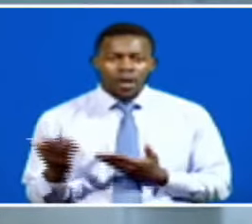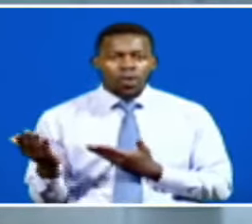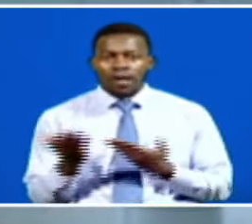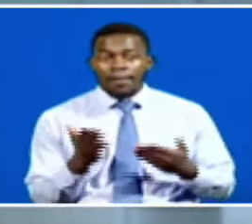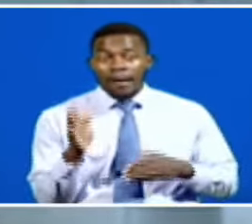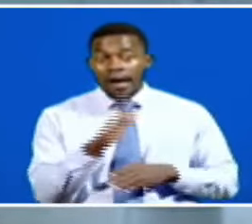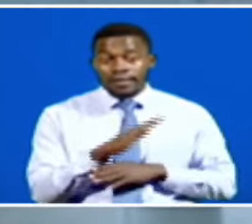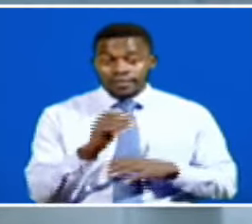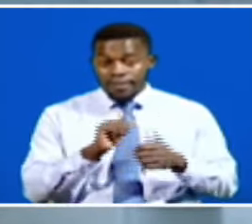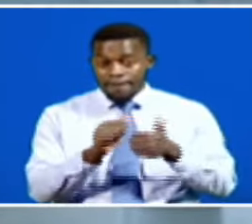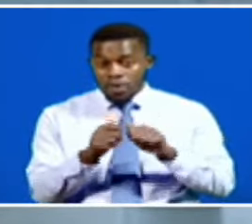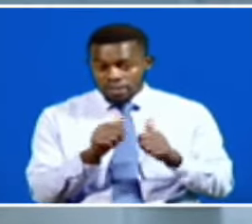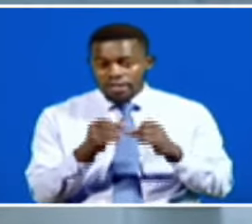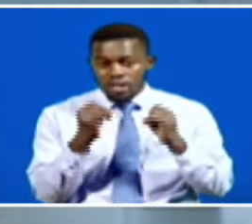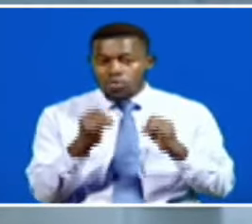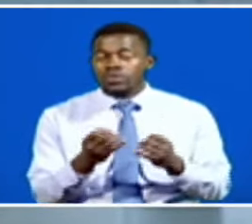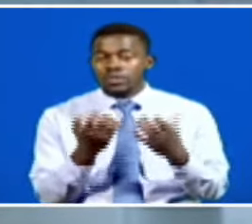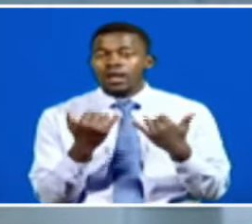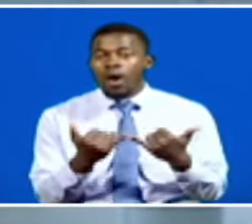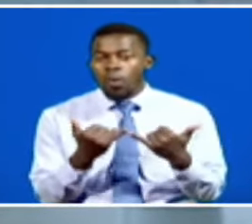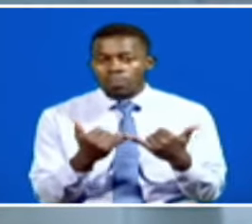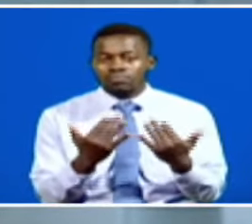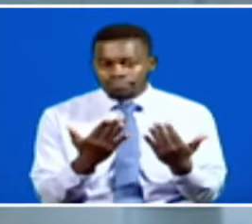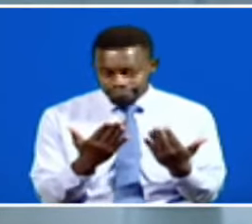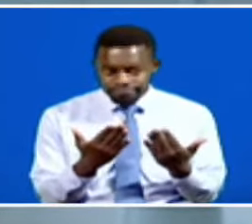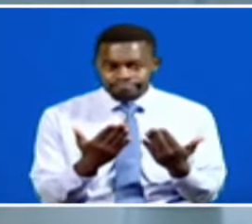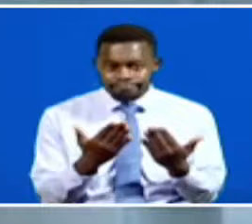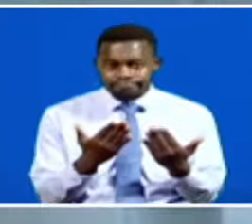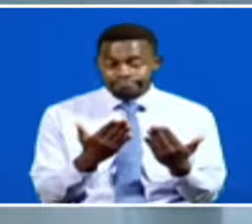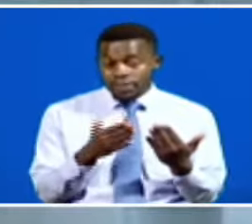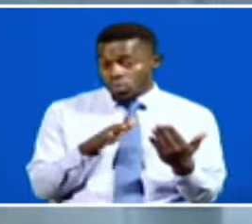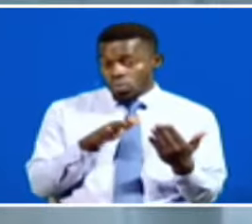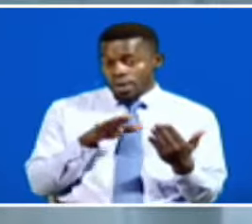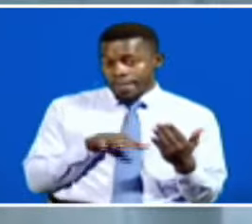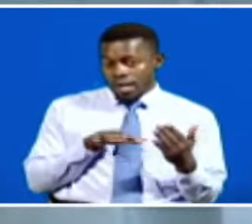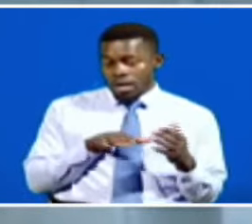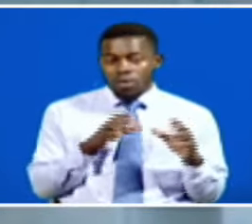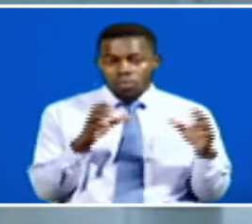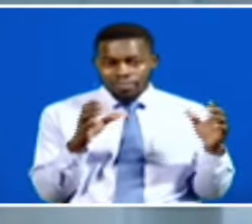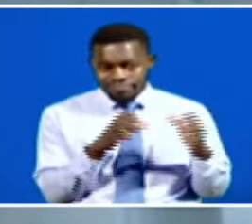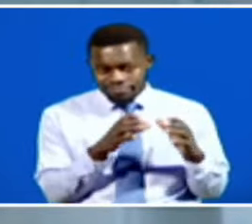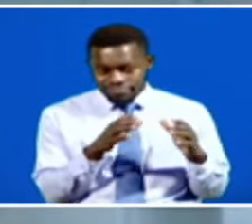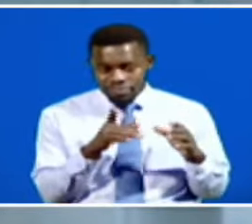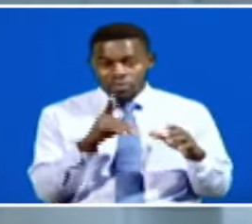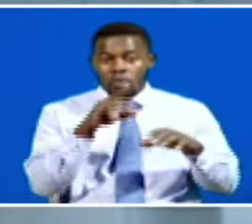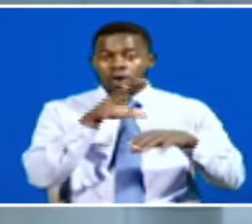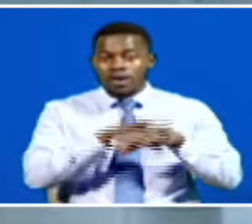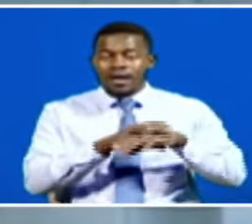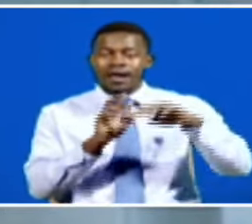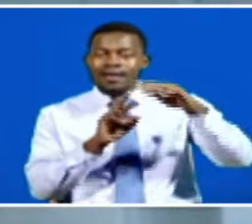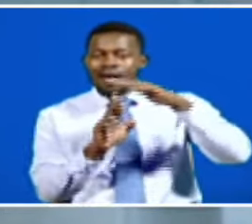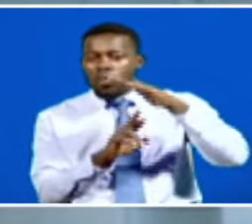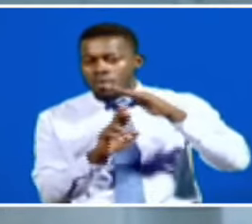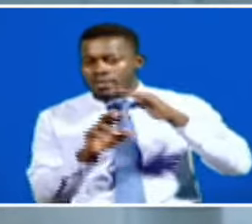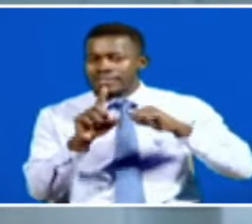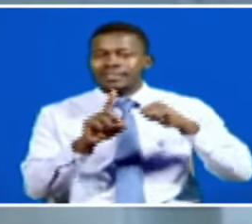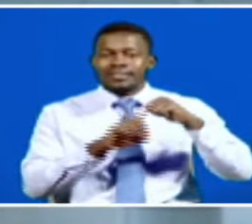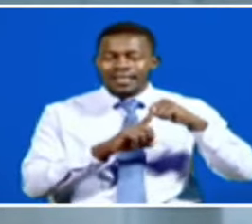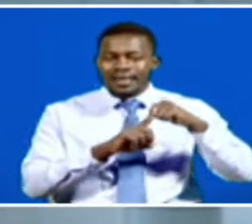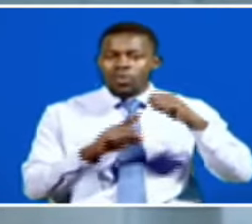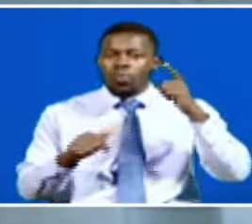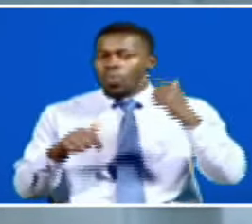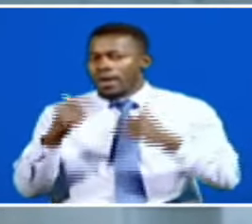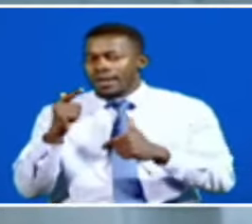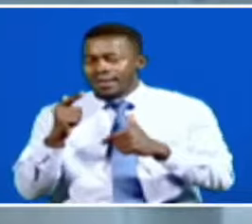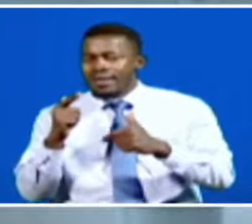Welcome back. Let's get sporty now. Kisped Queens secured a spot in the round of 16 by defeating Makolanders 5-4